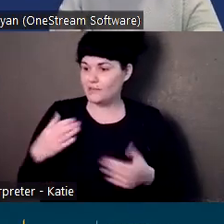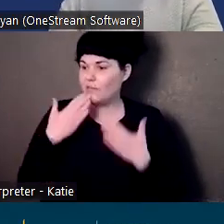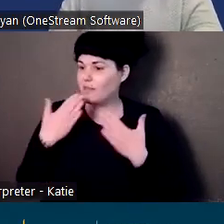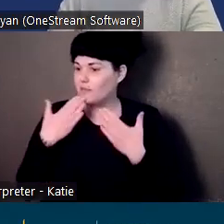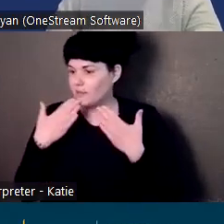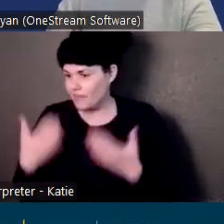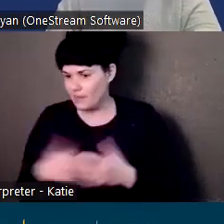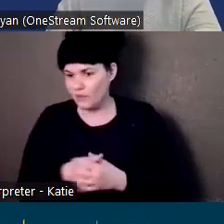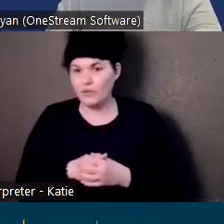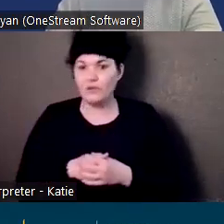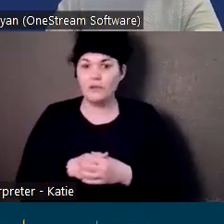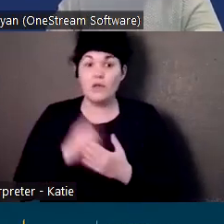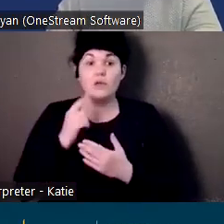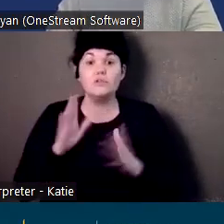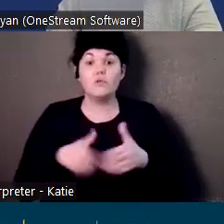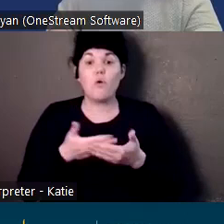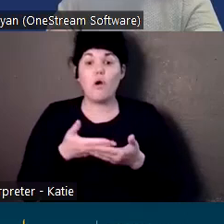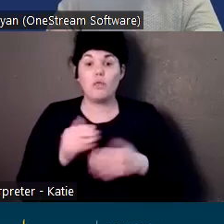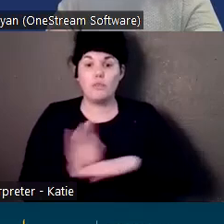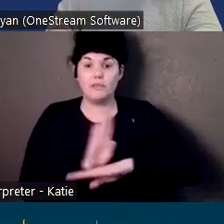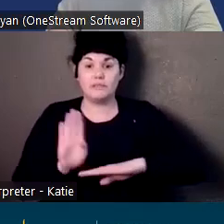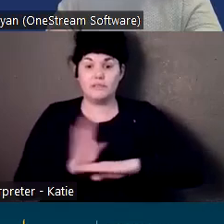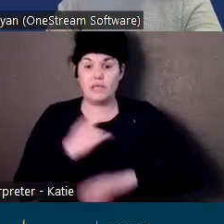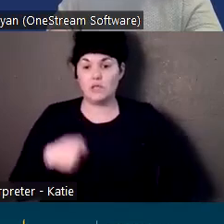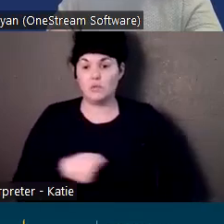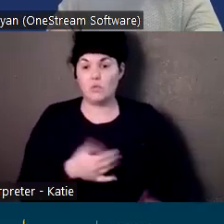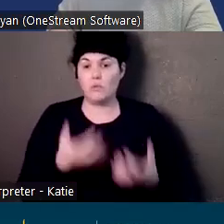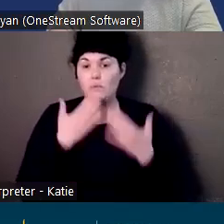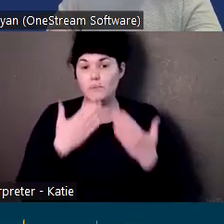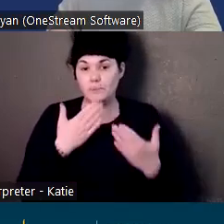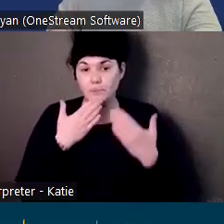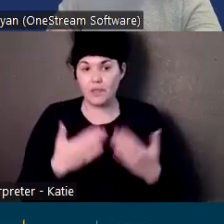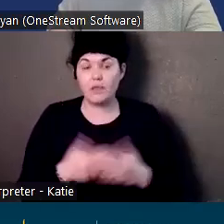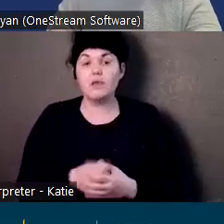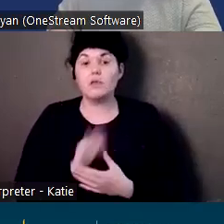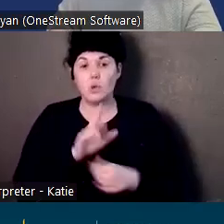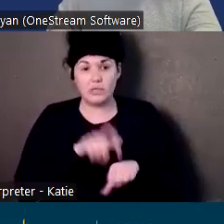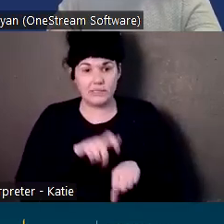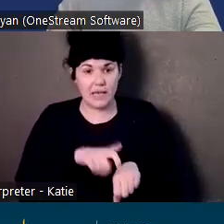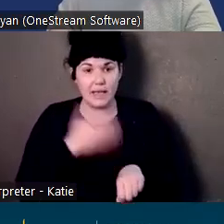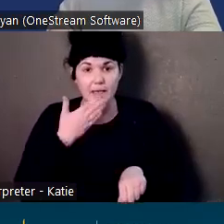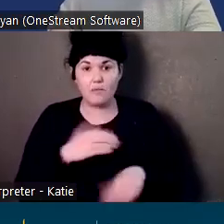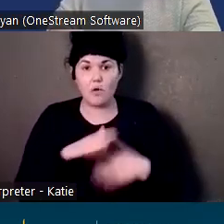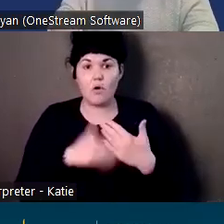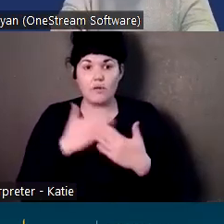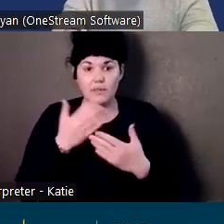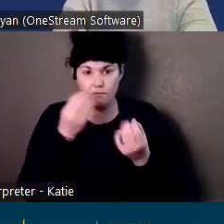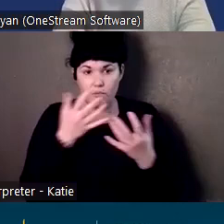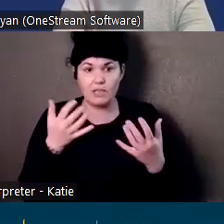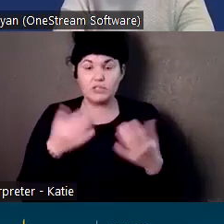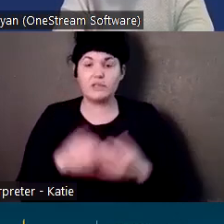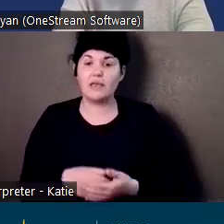you. To all of our businesses, we greatly appreciate your time, all of the information that you shared